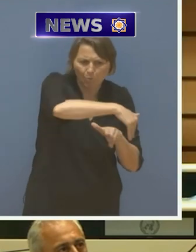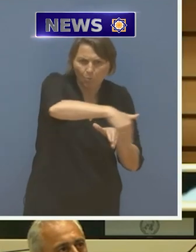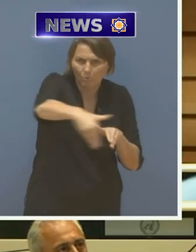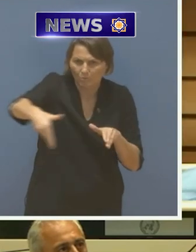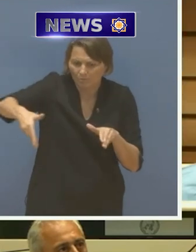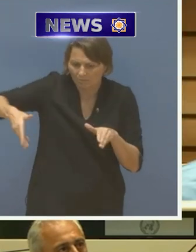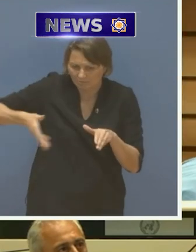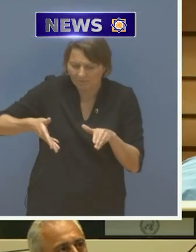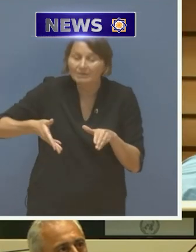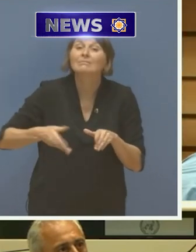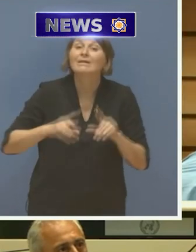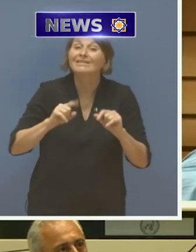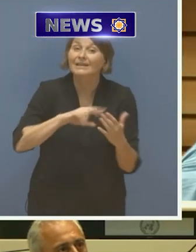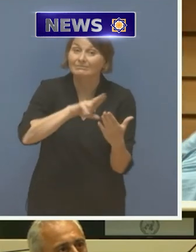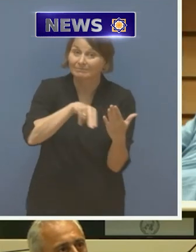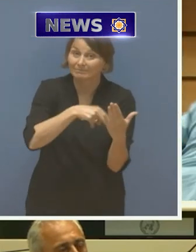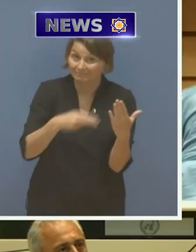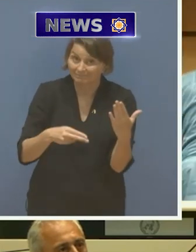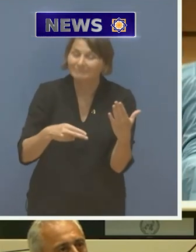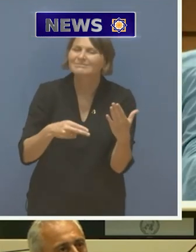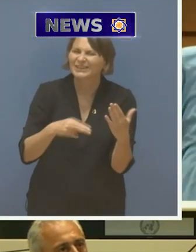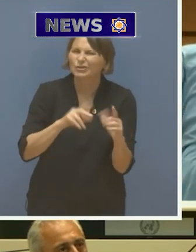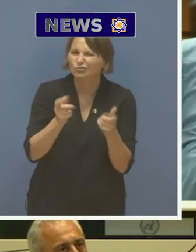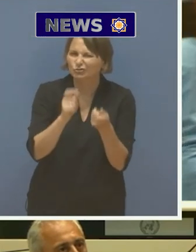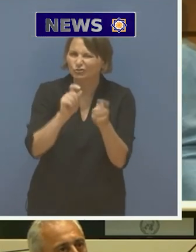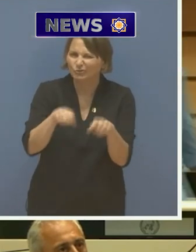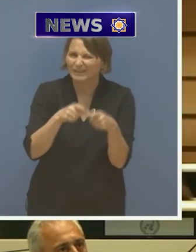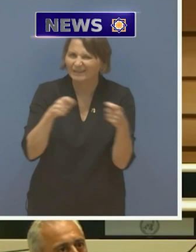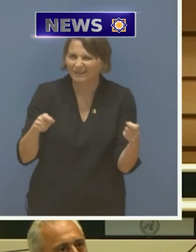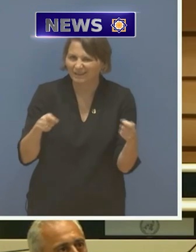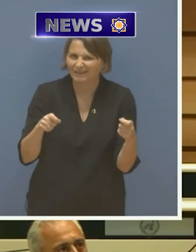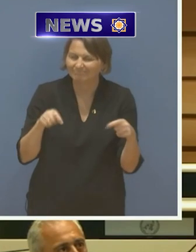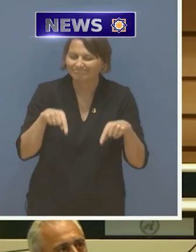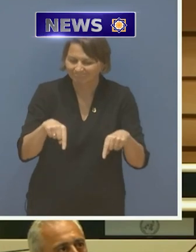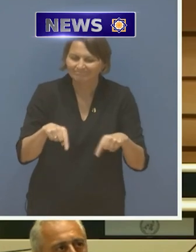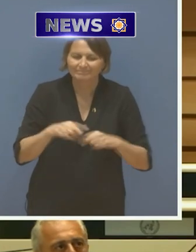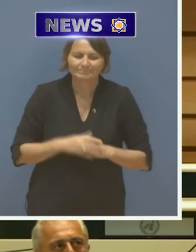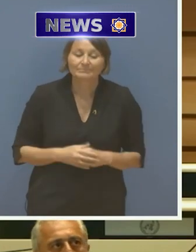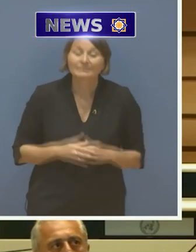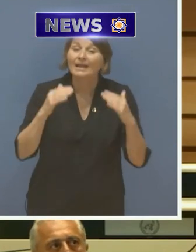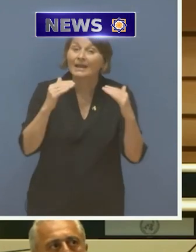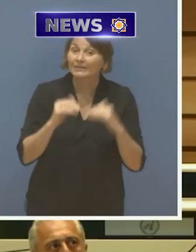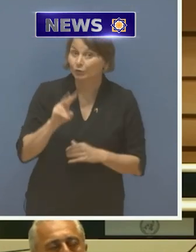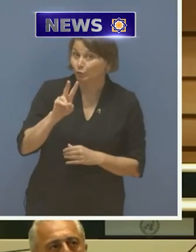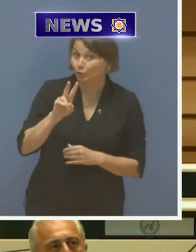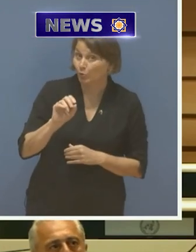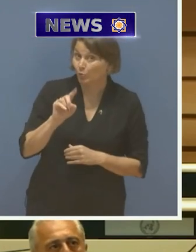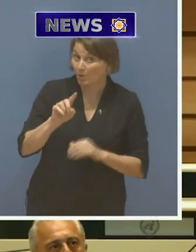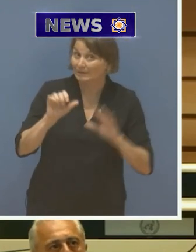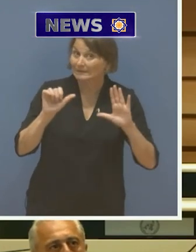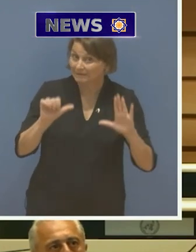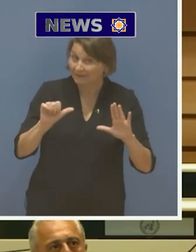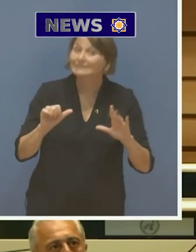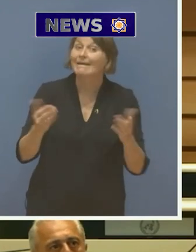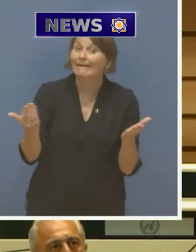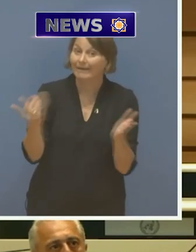crime is at work, and our self-governance has resulted, among other things, in the constitution of our government, in which I have the honor of occupying